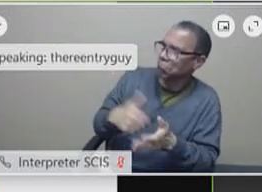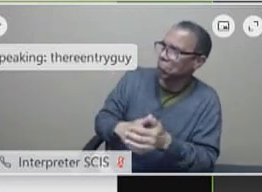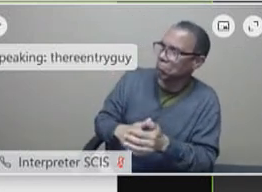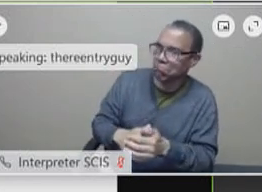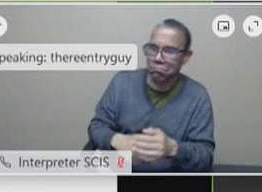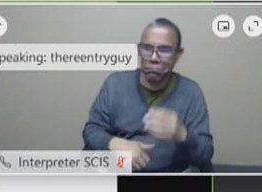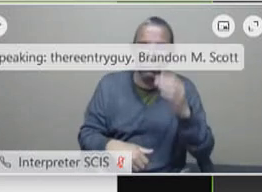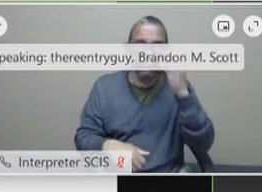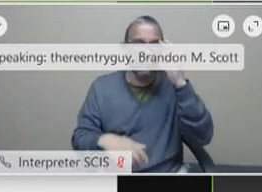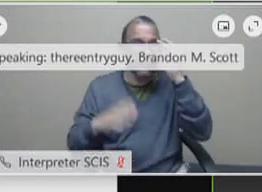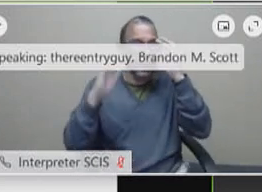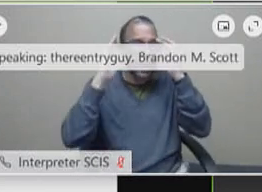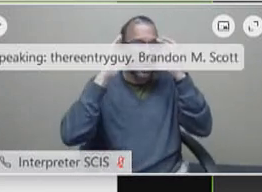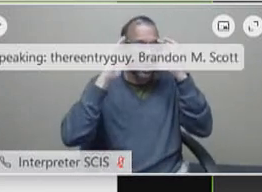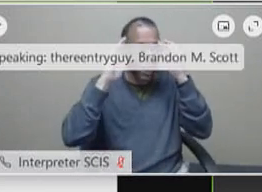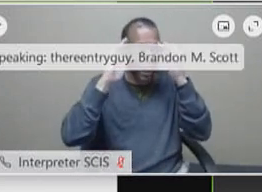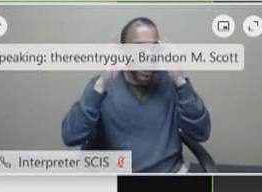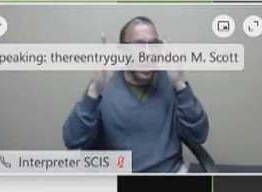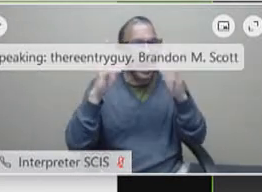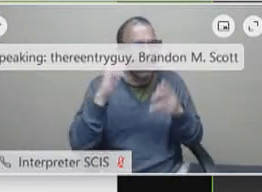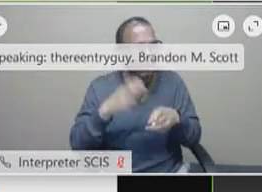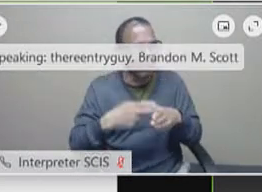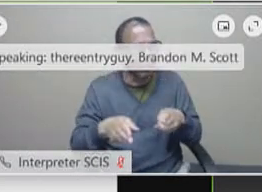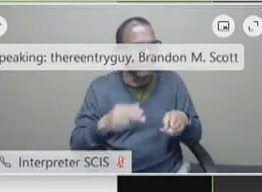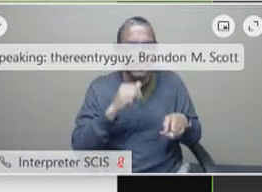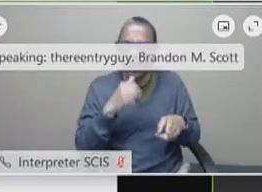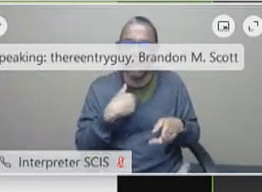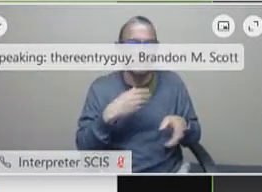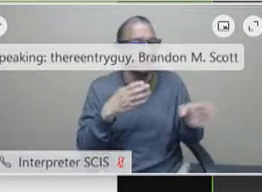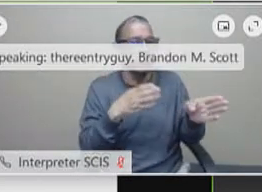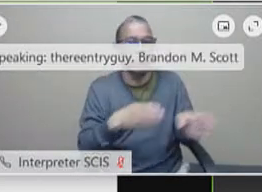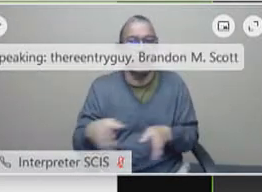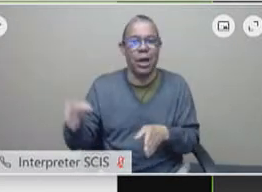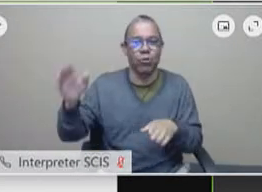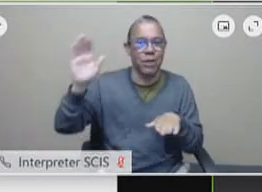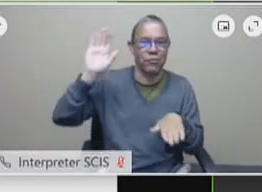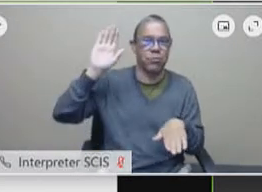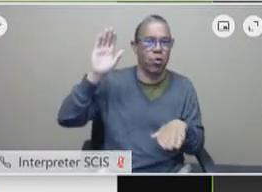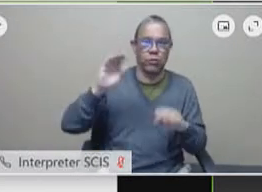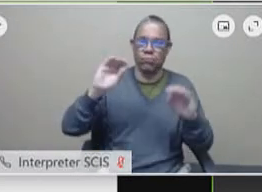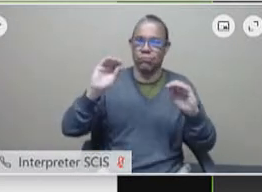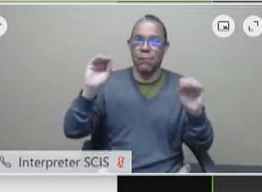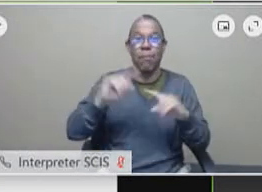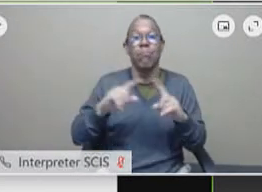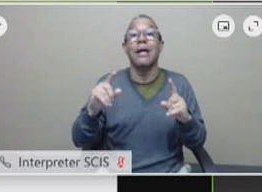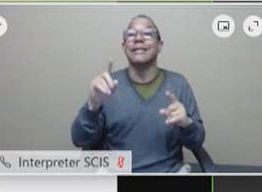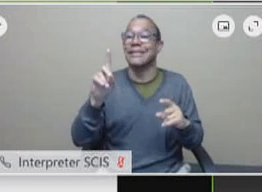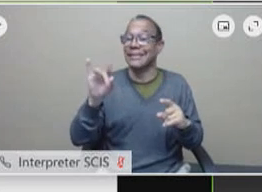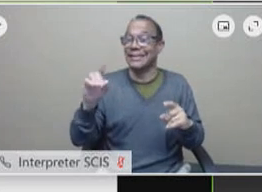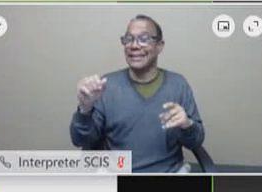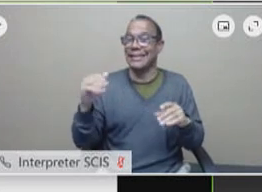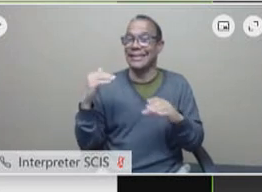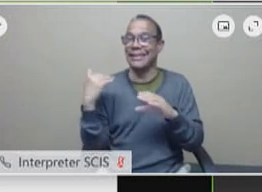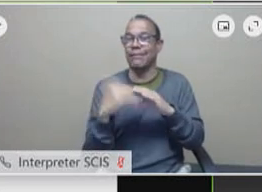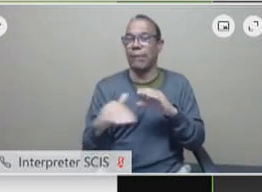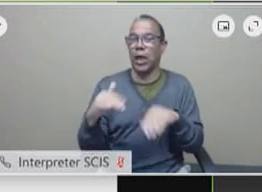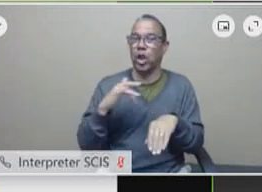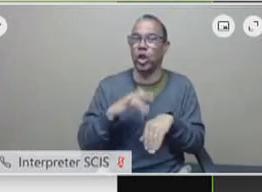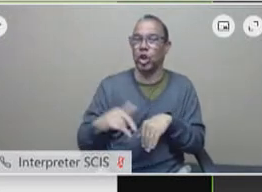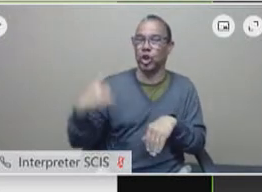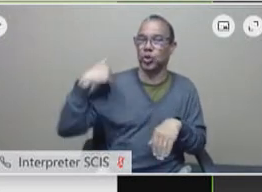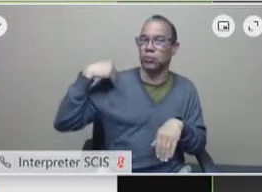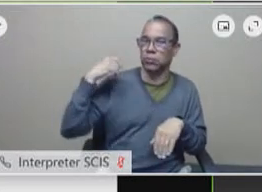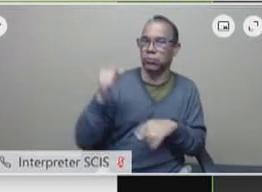I'm very brief. I do not have a prepared testimony, but I did email a testimony earlier.